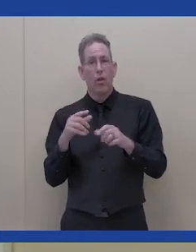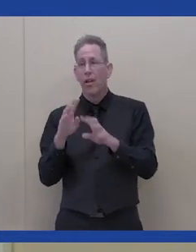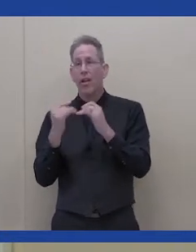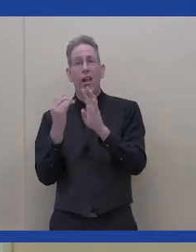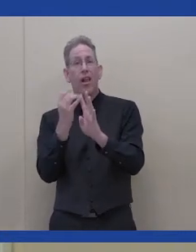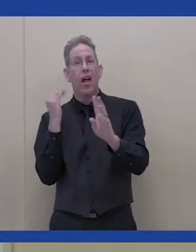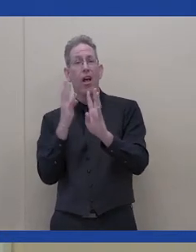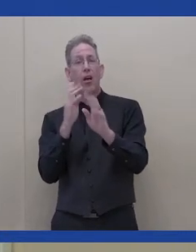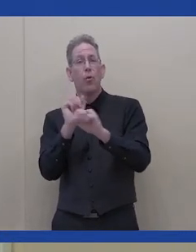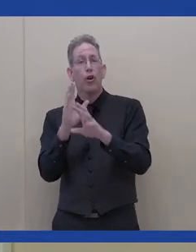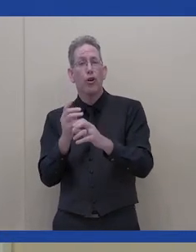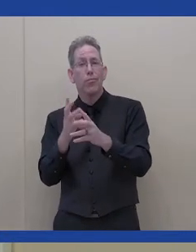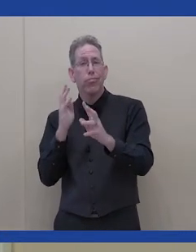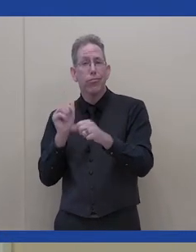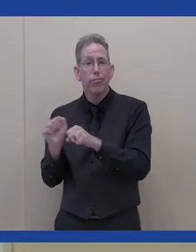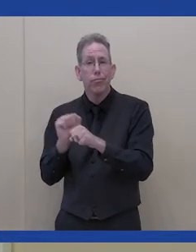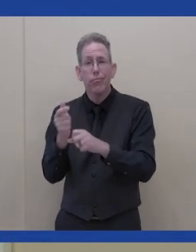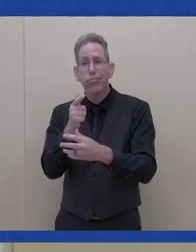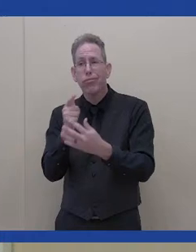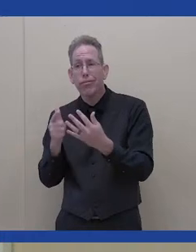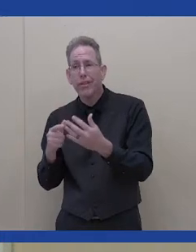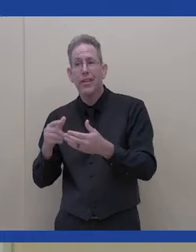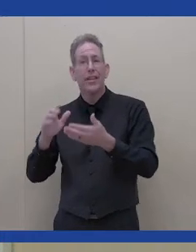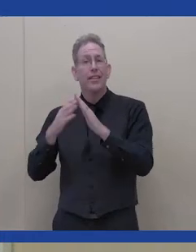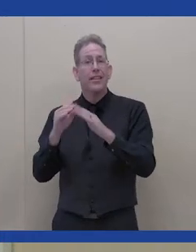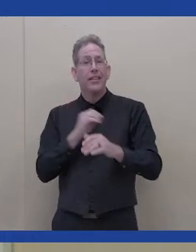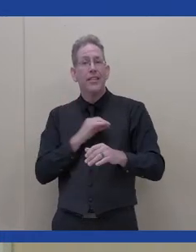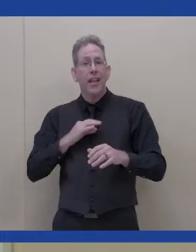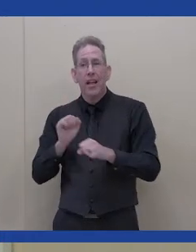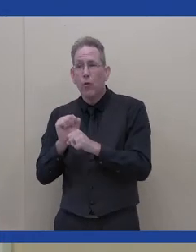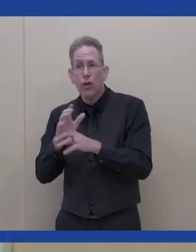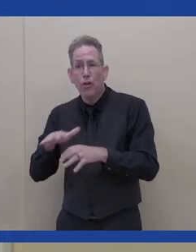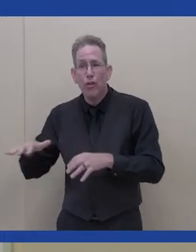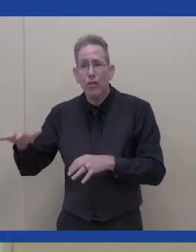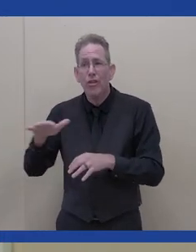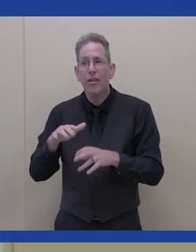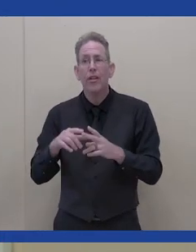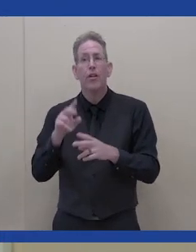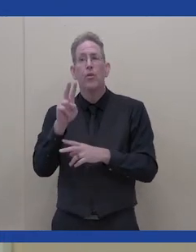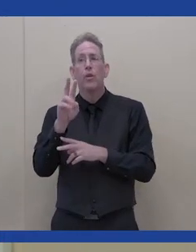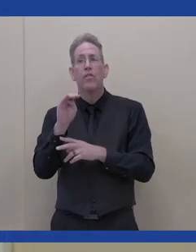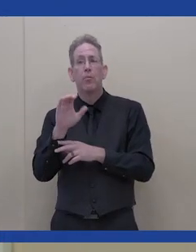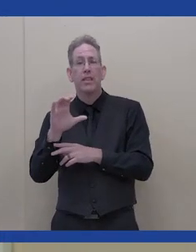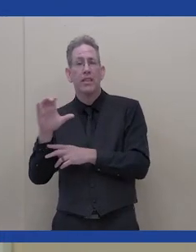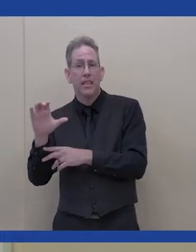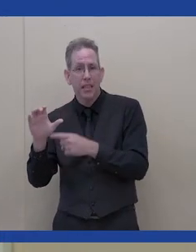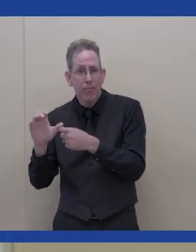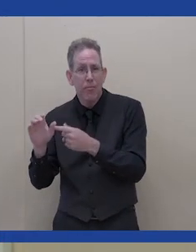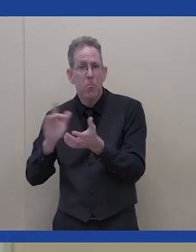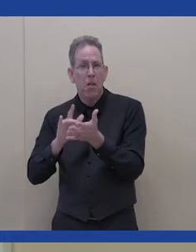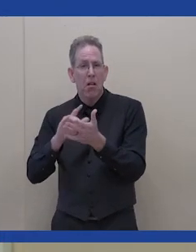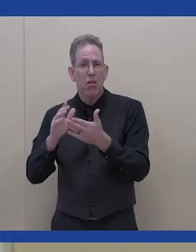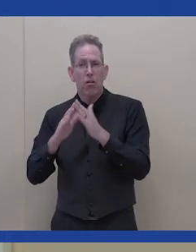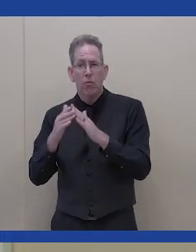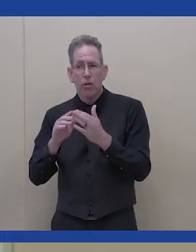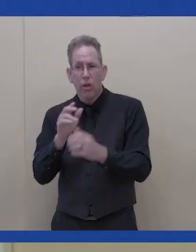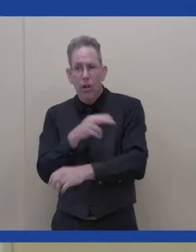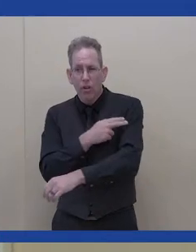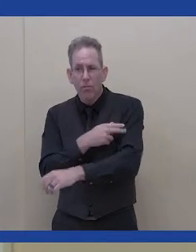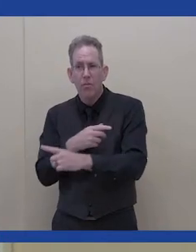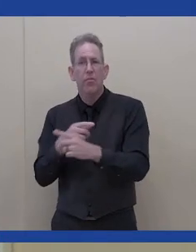Howard Center, and UVM Medical Center, to add new mental health and harm reduction capacity to our community safety